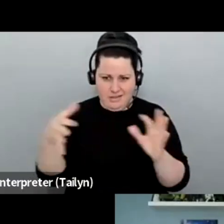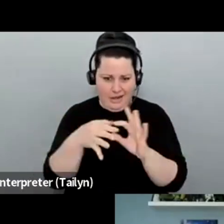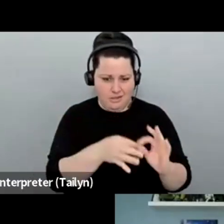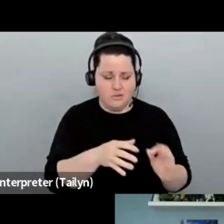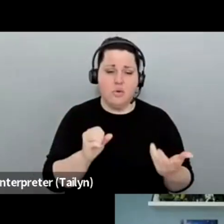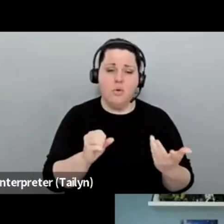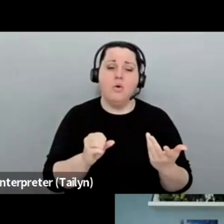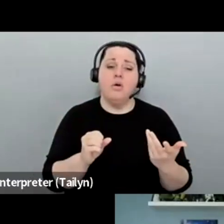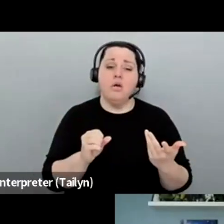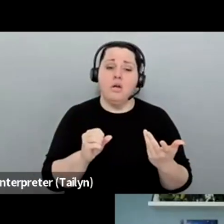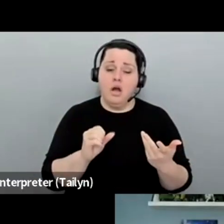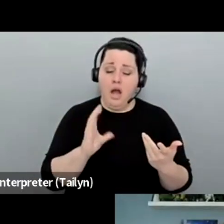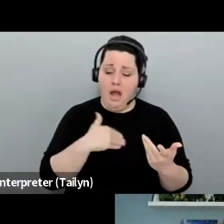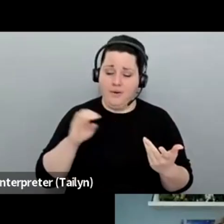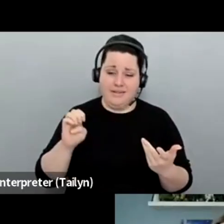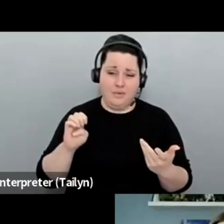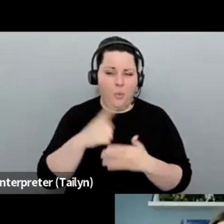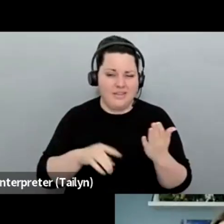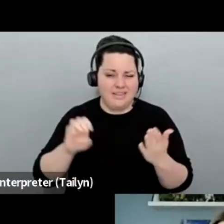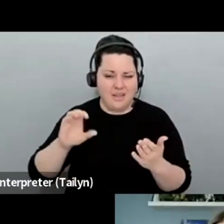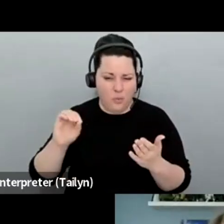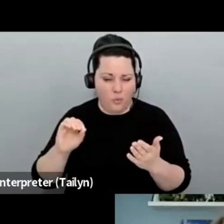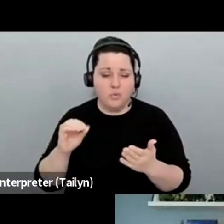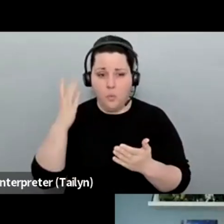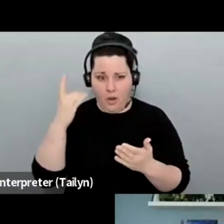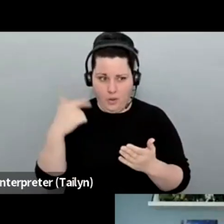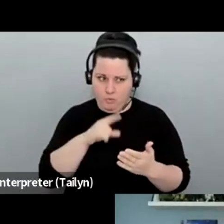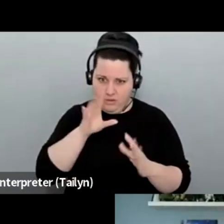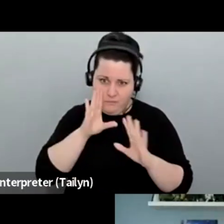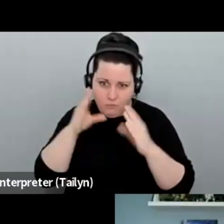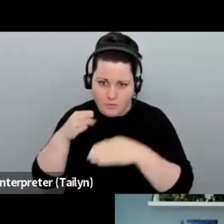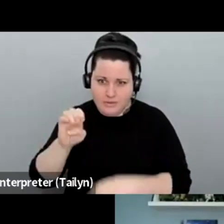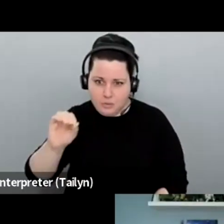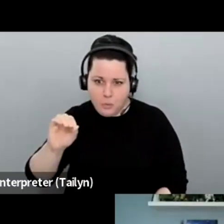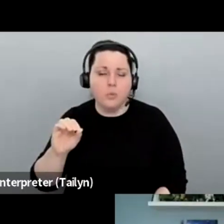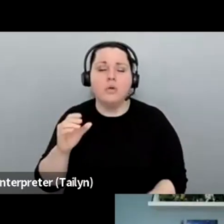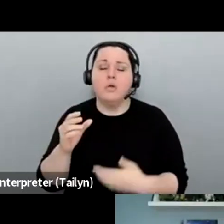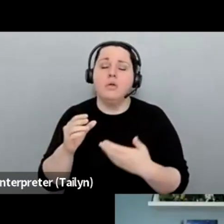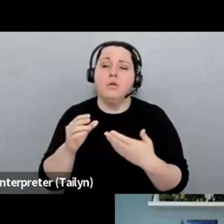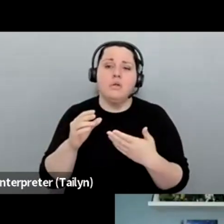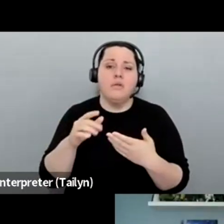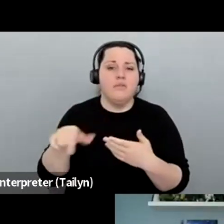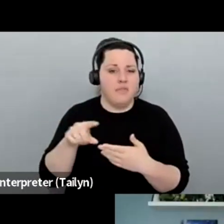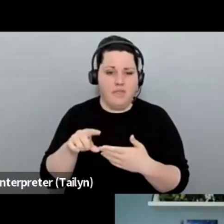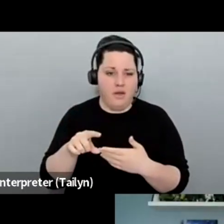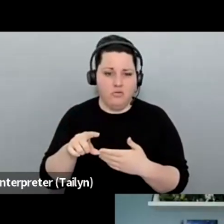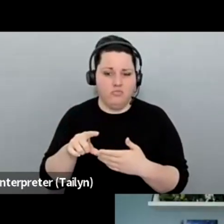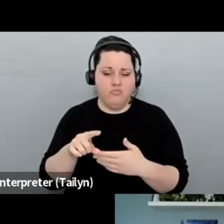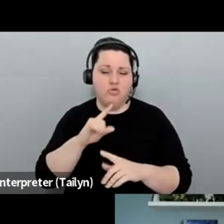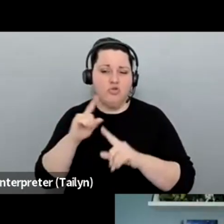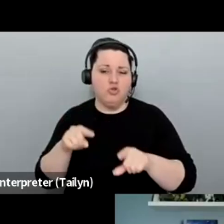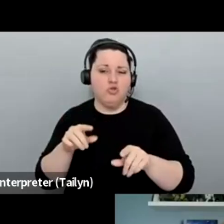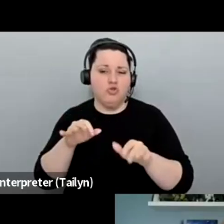step back to what exactly are executive orders and why we're so hyper fixated on them from time to time is that they really are just directives to